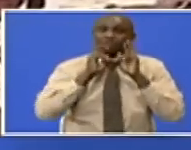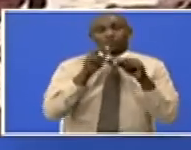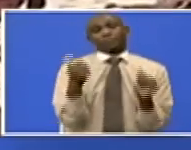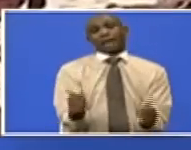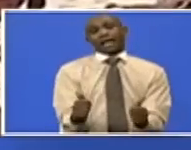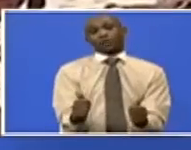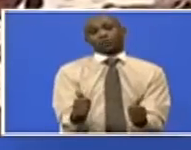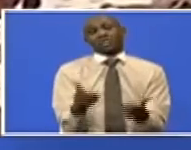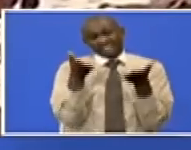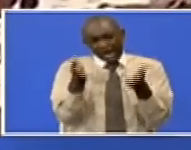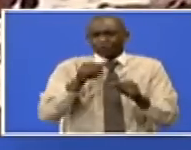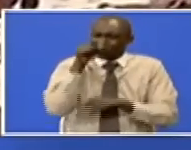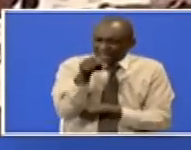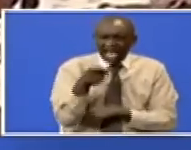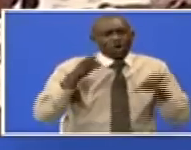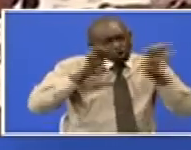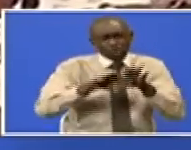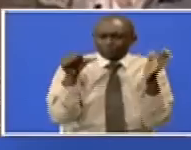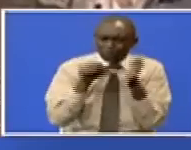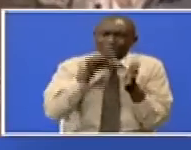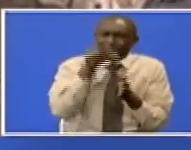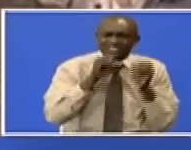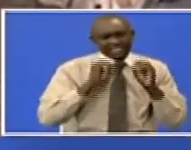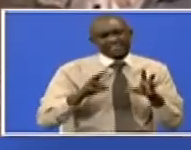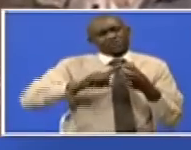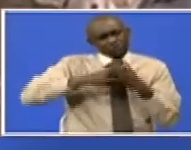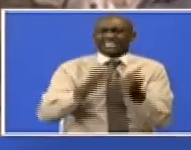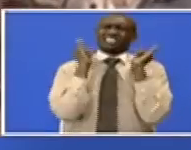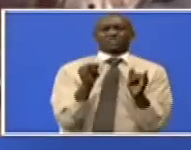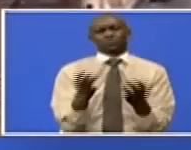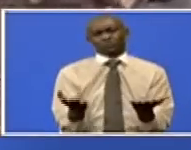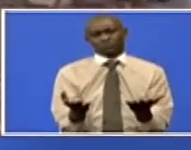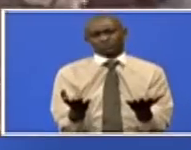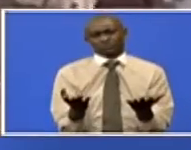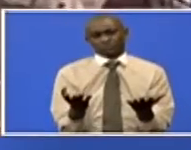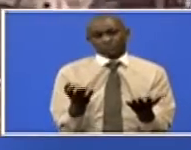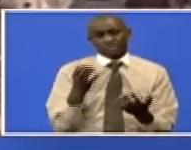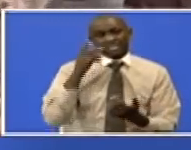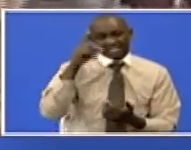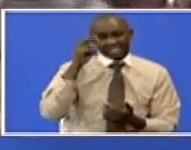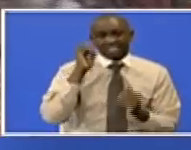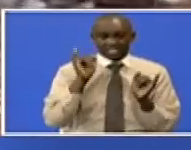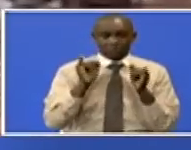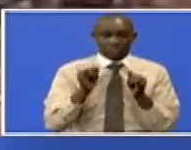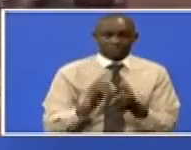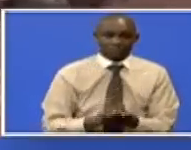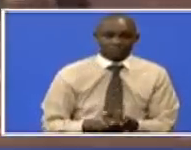therefore denying them full closure to a dark chapter in their lives. Timothy Otieno, KTN News.